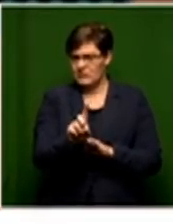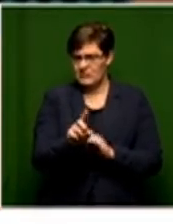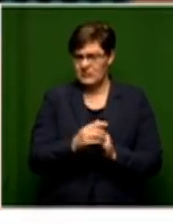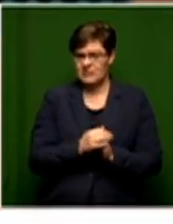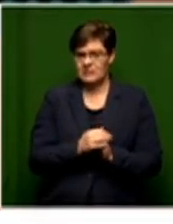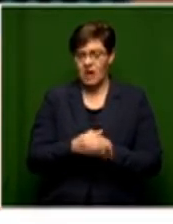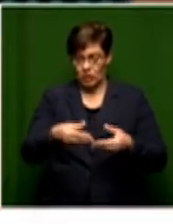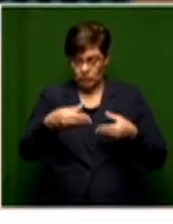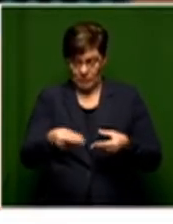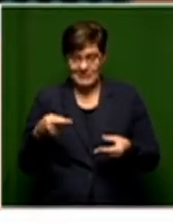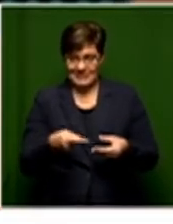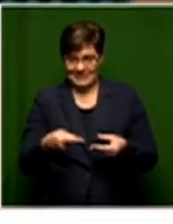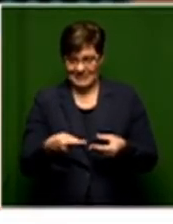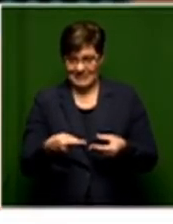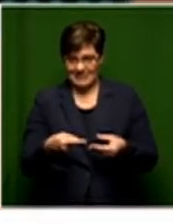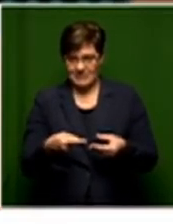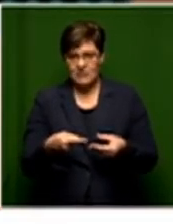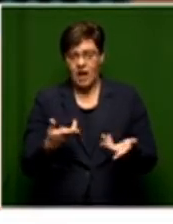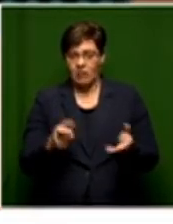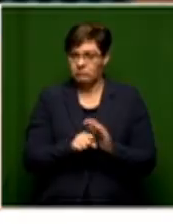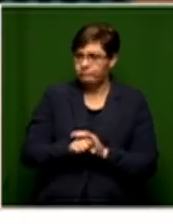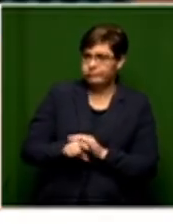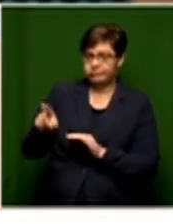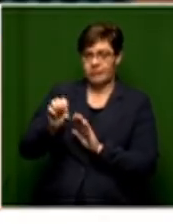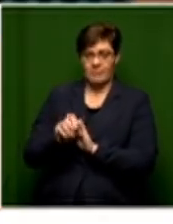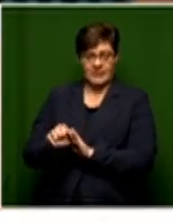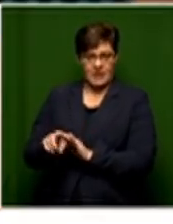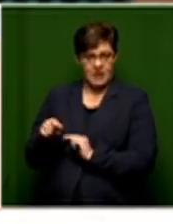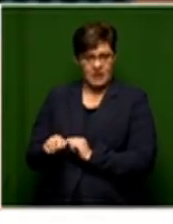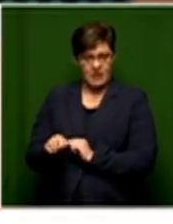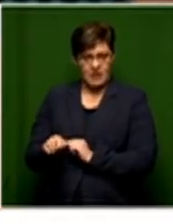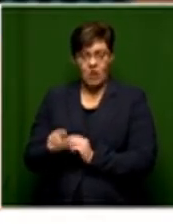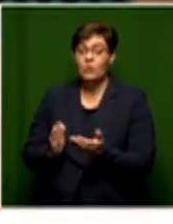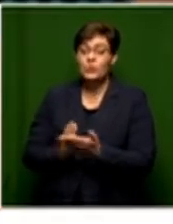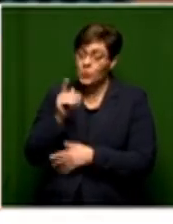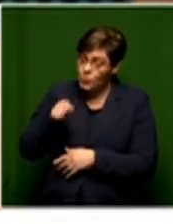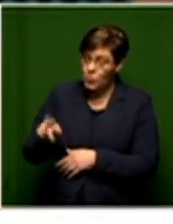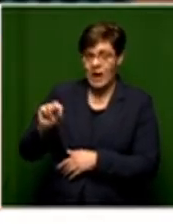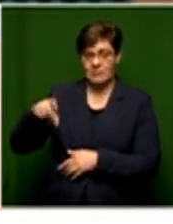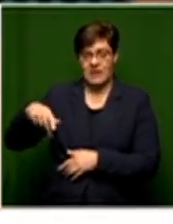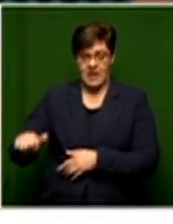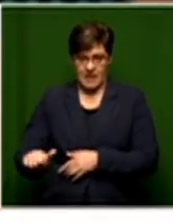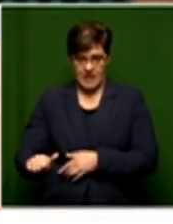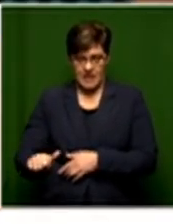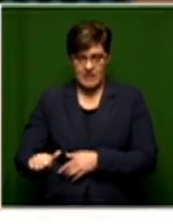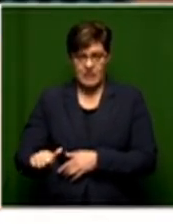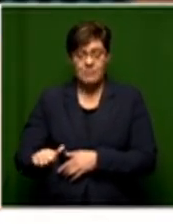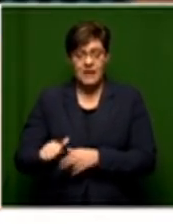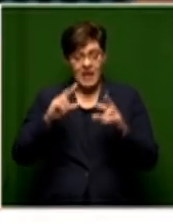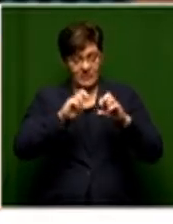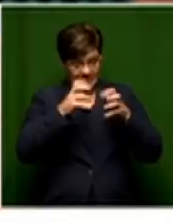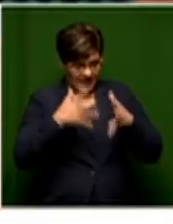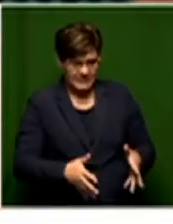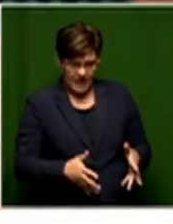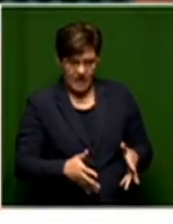exactly that document, which had been erroneously sent to the media by the National Prosecuting Authority, in which investigators